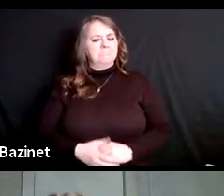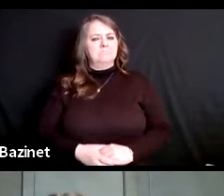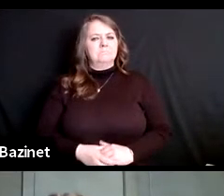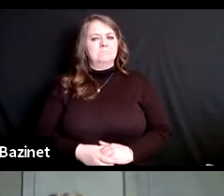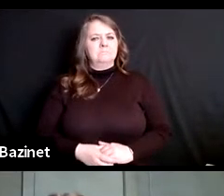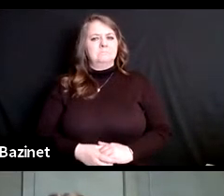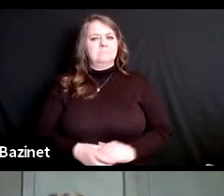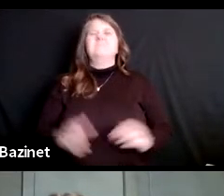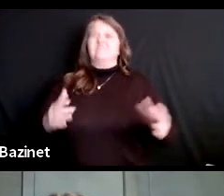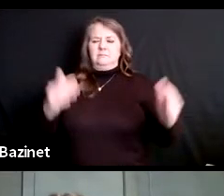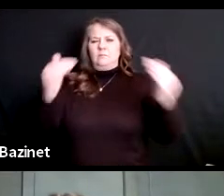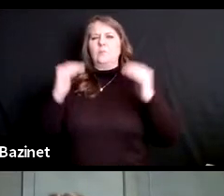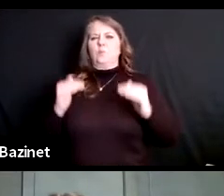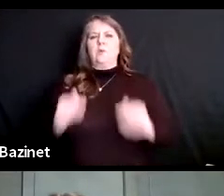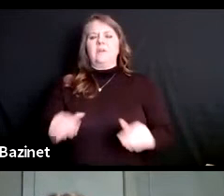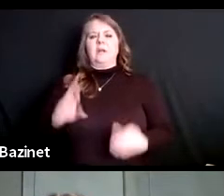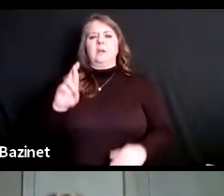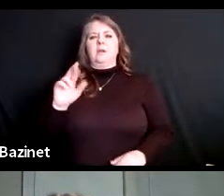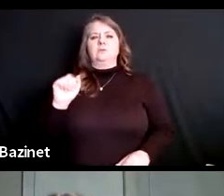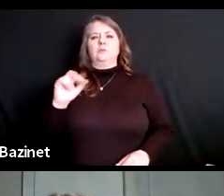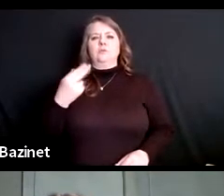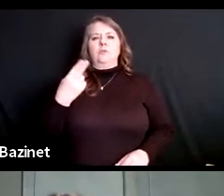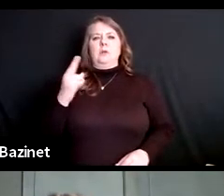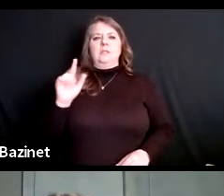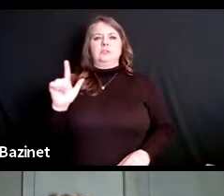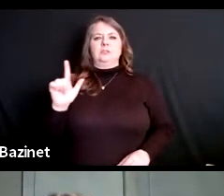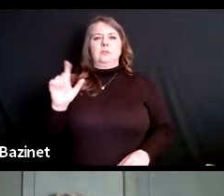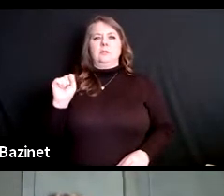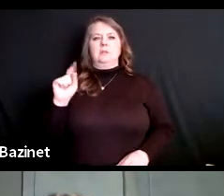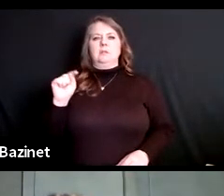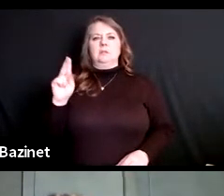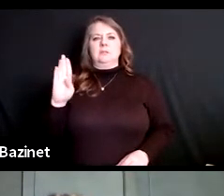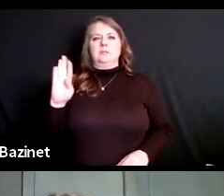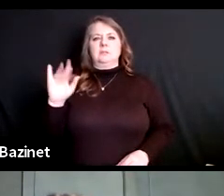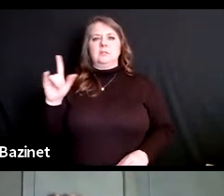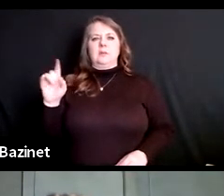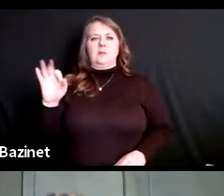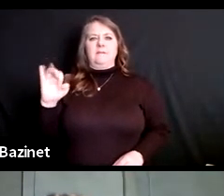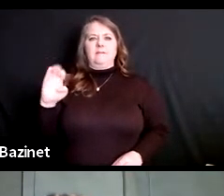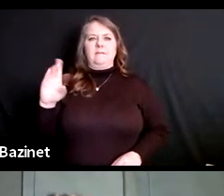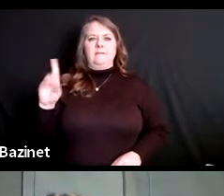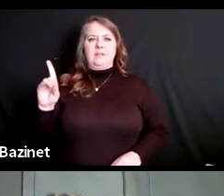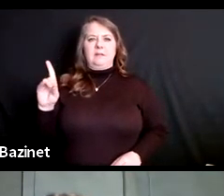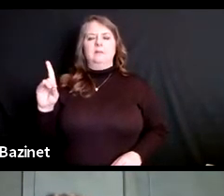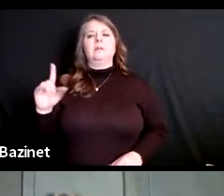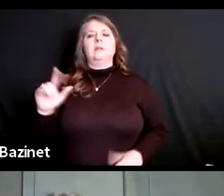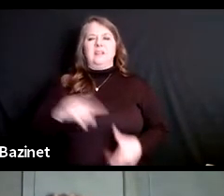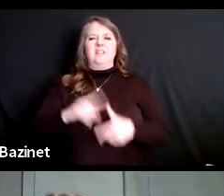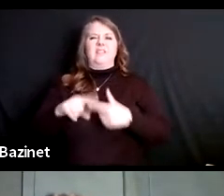All right, we'll move on to Rachel Stubblefield and come back to Mrs. Lujan.